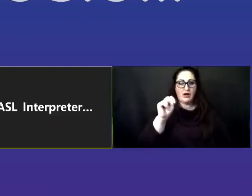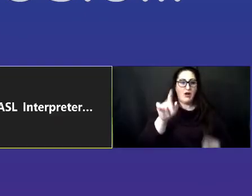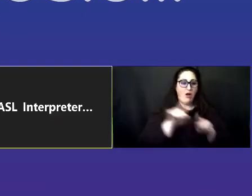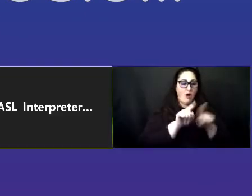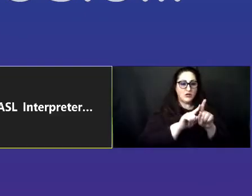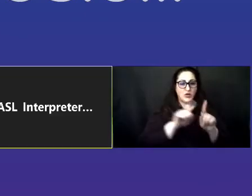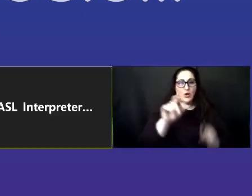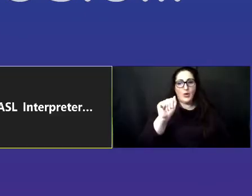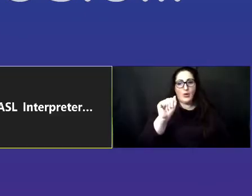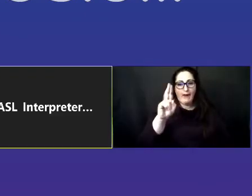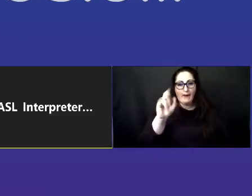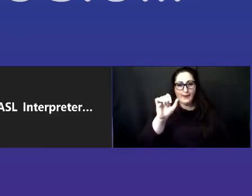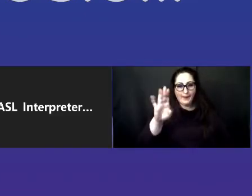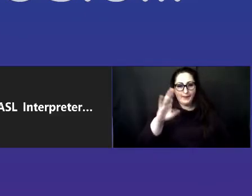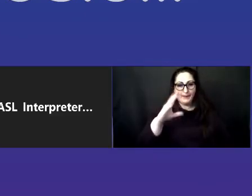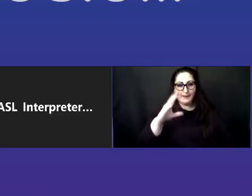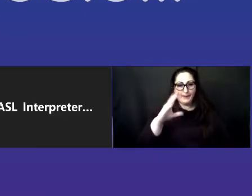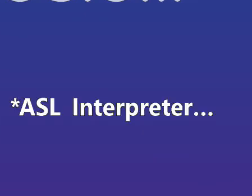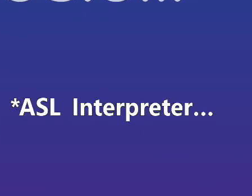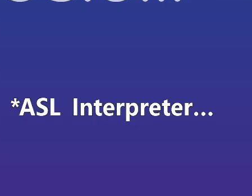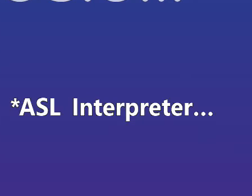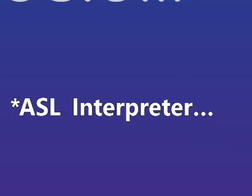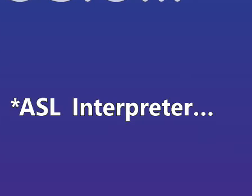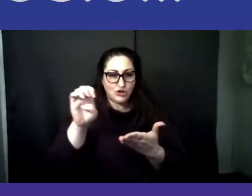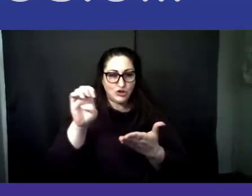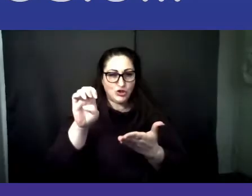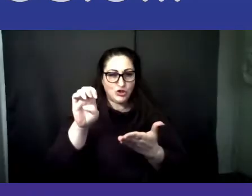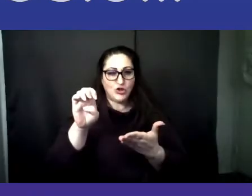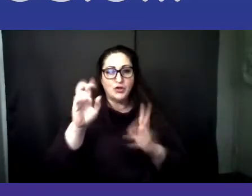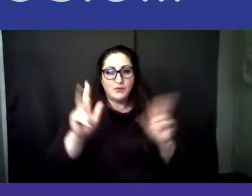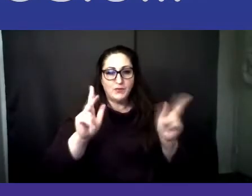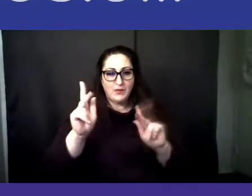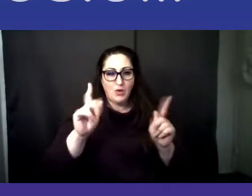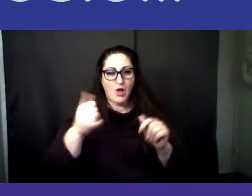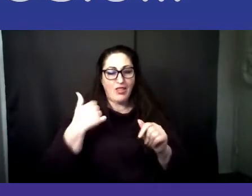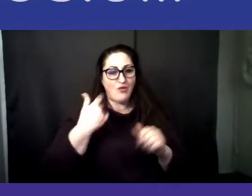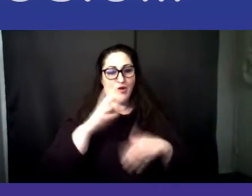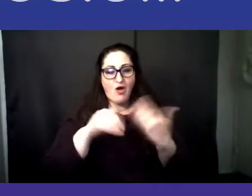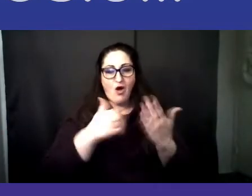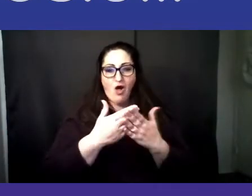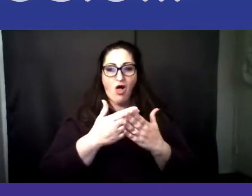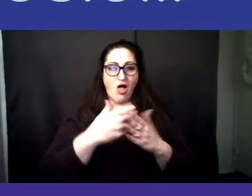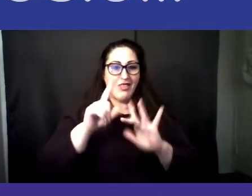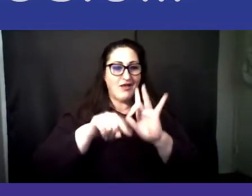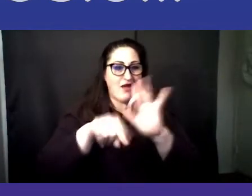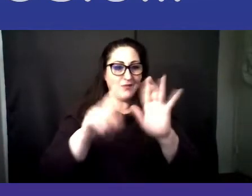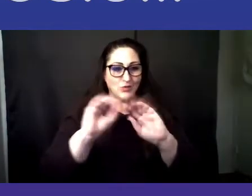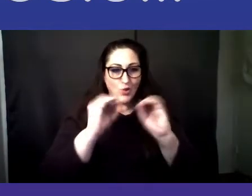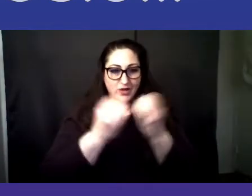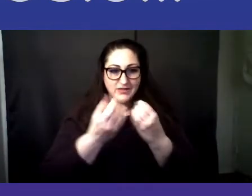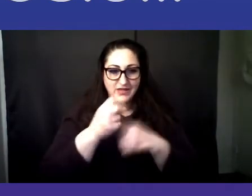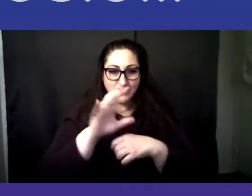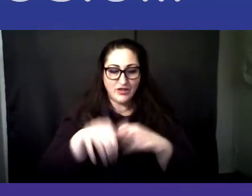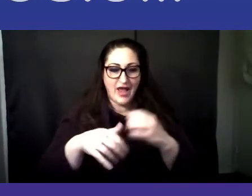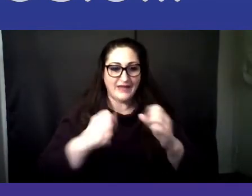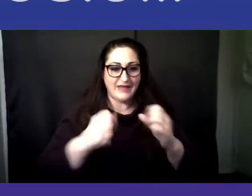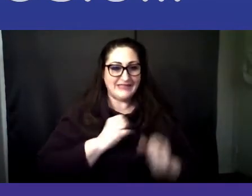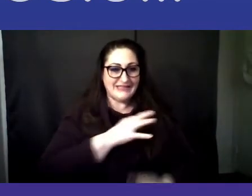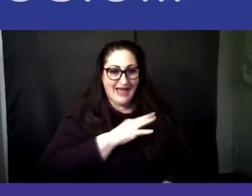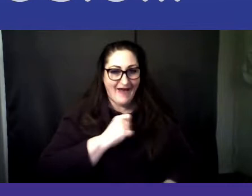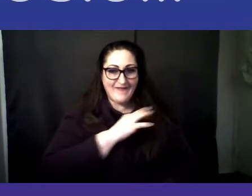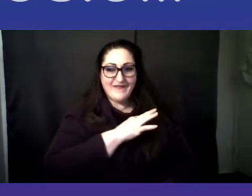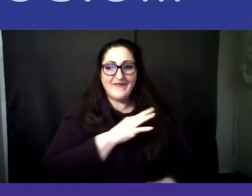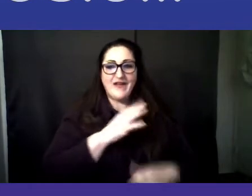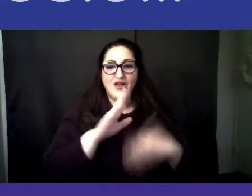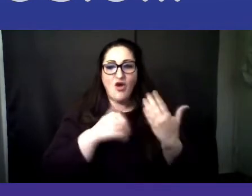continually erased. And so to be really thinking about what are the gaps in your organizations, in your staffing structures, your funding streams, and to really